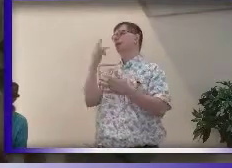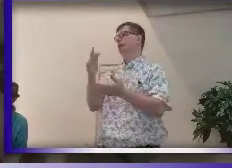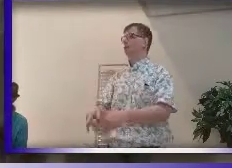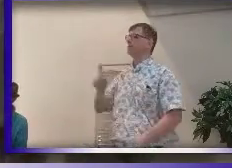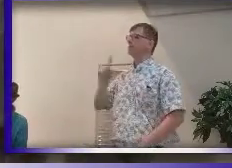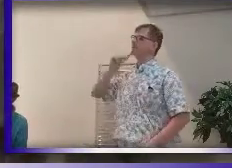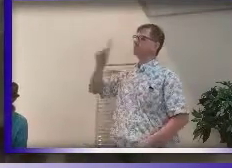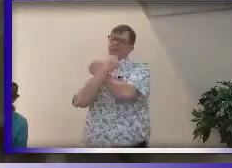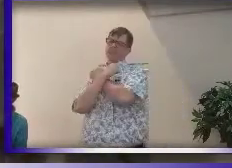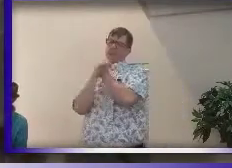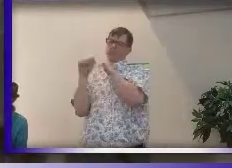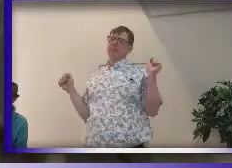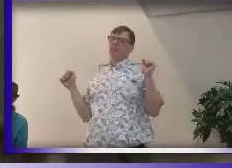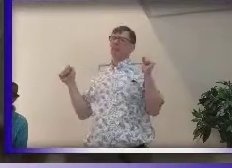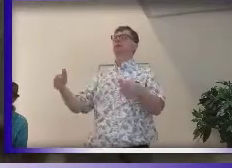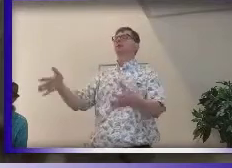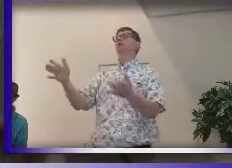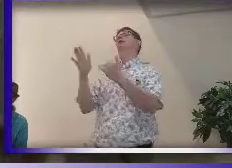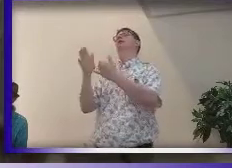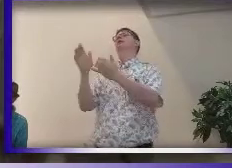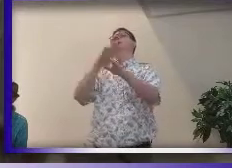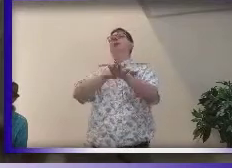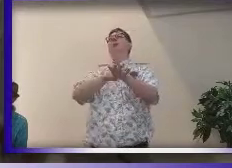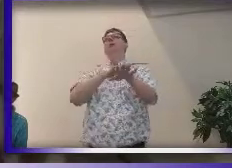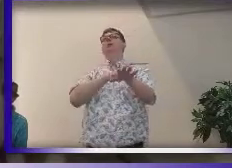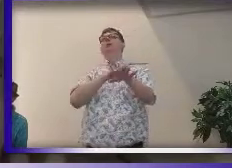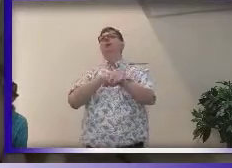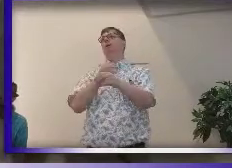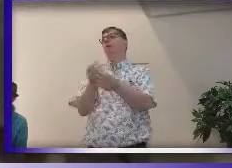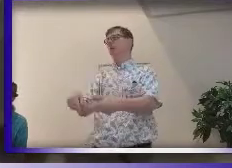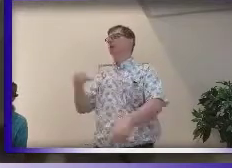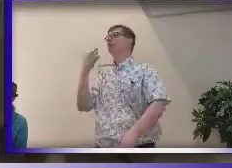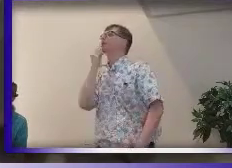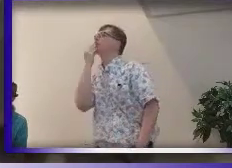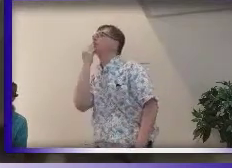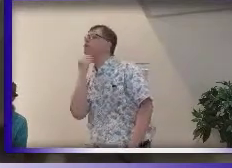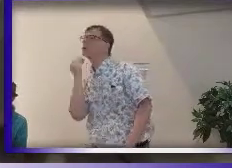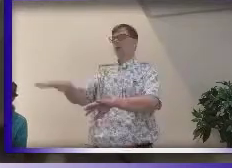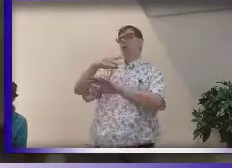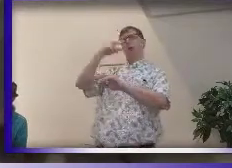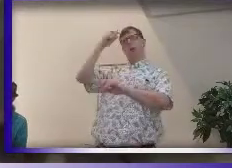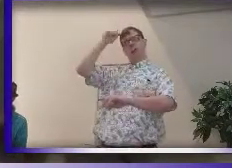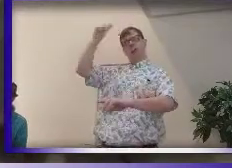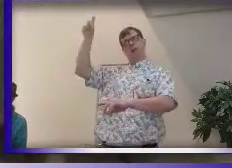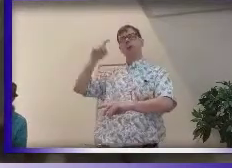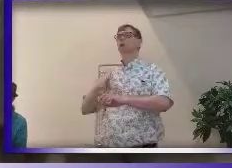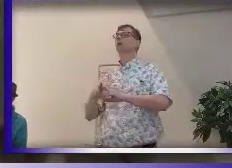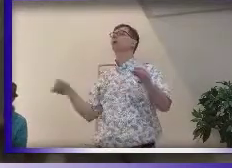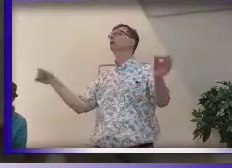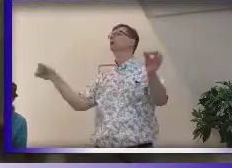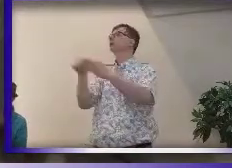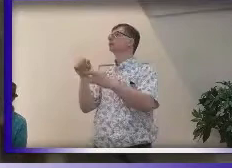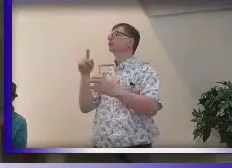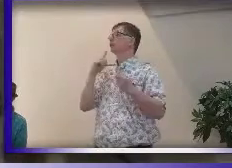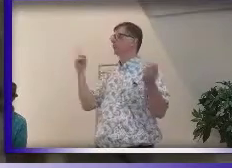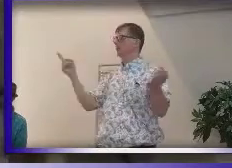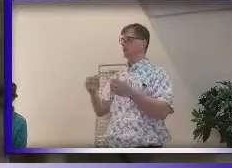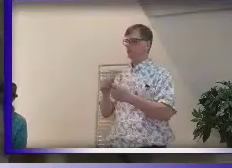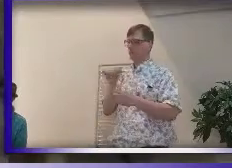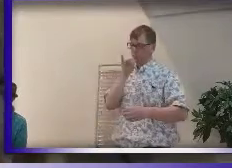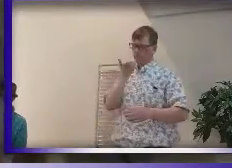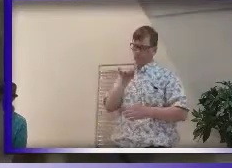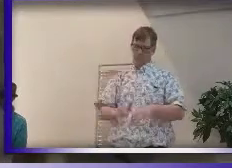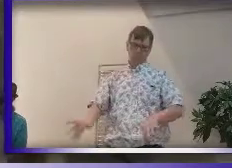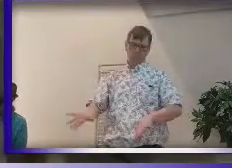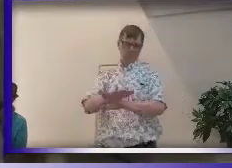to be healed, that says we have to be serious and not have fun, all of that is now healed right here and now. And